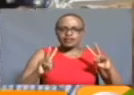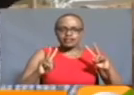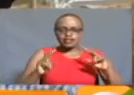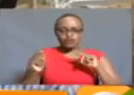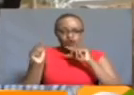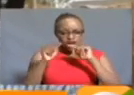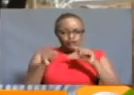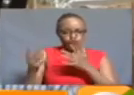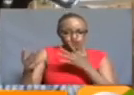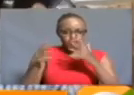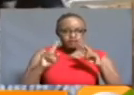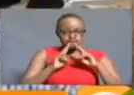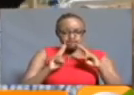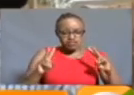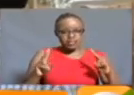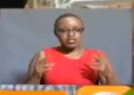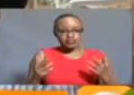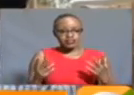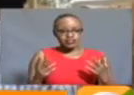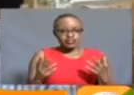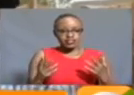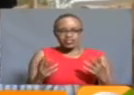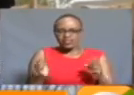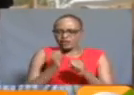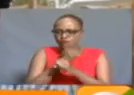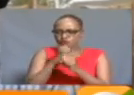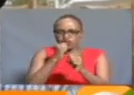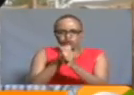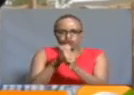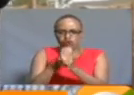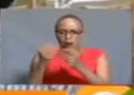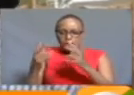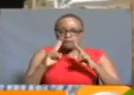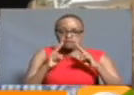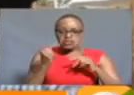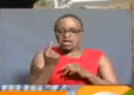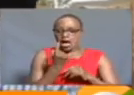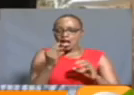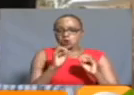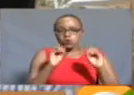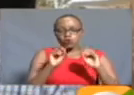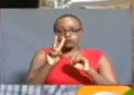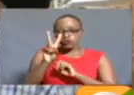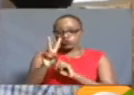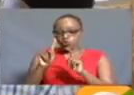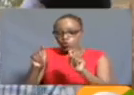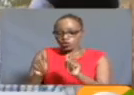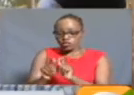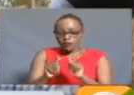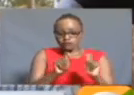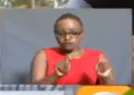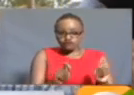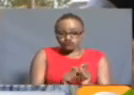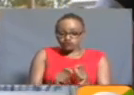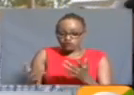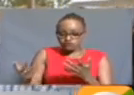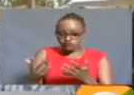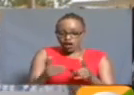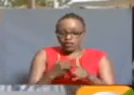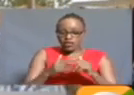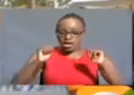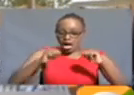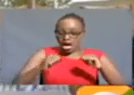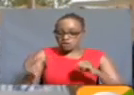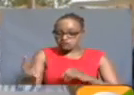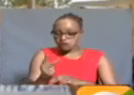kama umekuja kufanya amani, uwezi fanya amani peke yako, unaleta kabila mbili ambazo zinasosana, unaweka pamoja